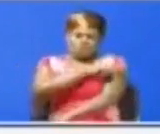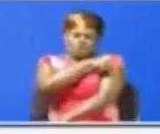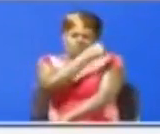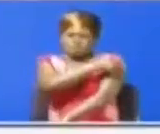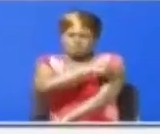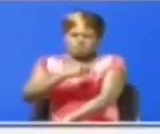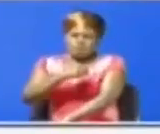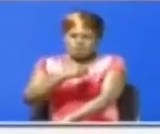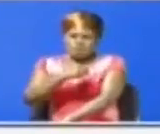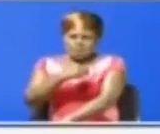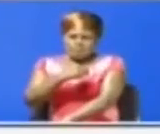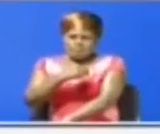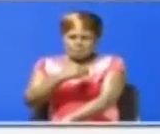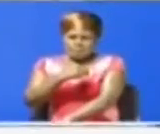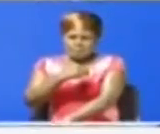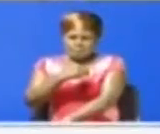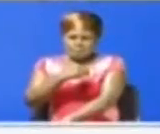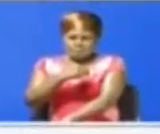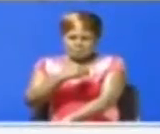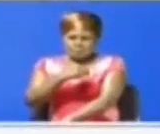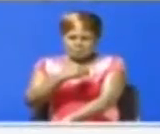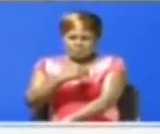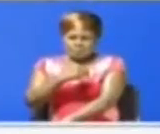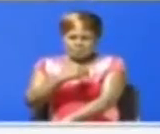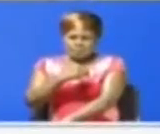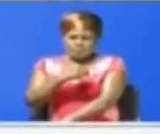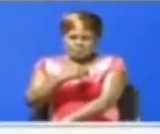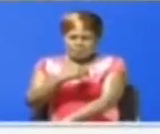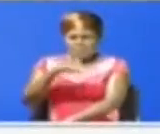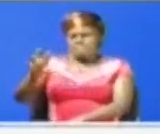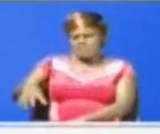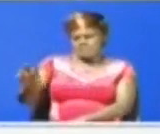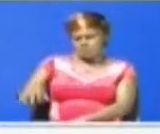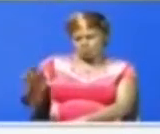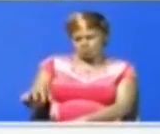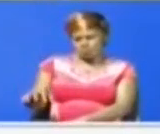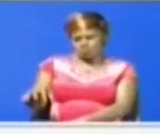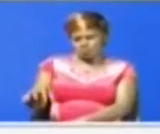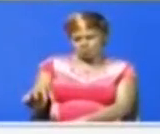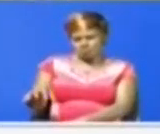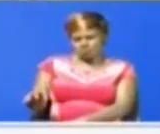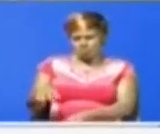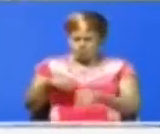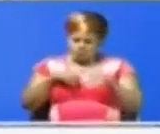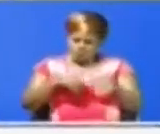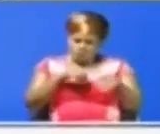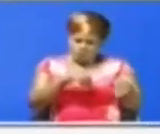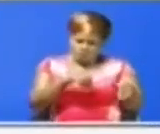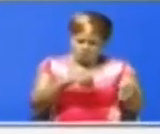General Referral Hospital. Yule bwana ile matatu alifuata gari.